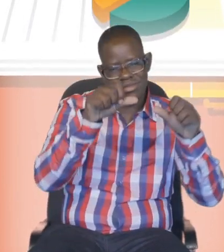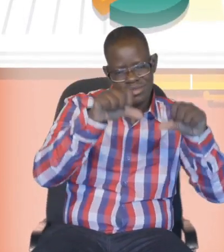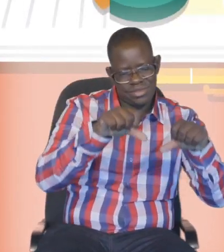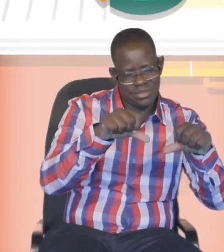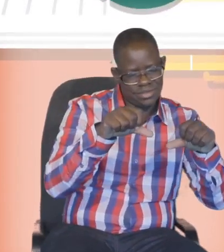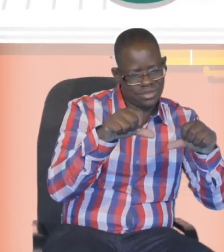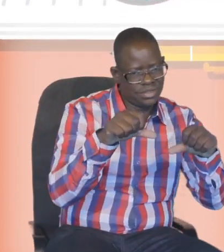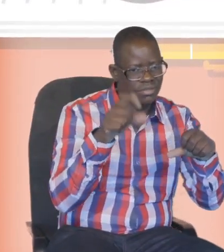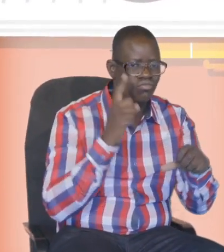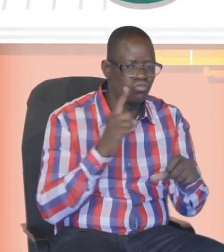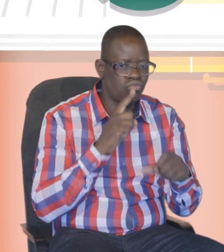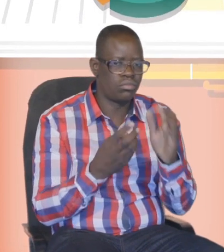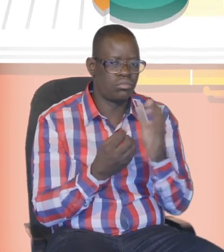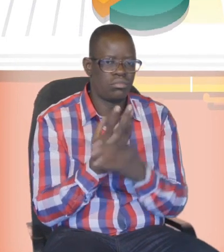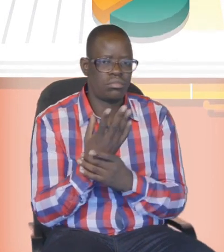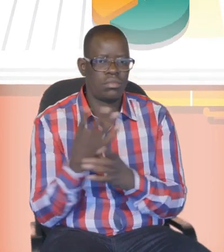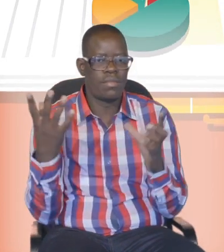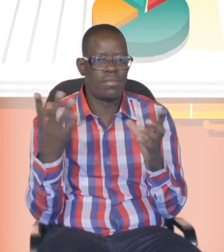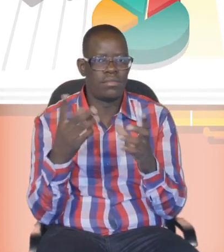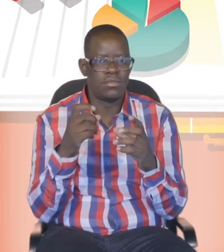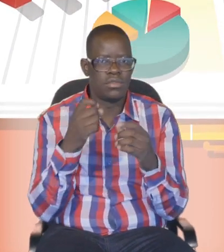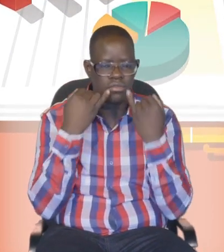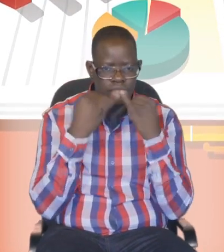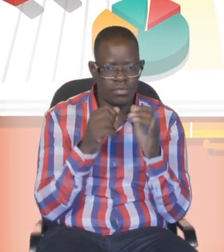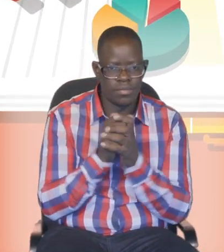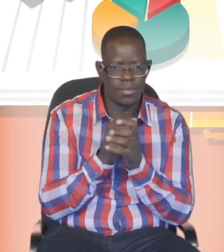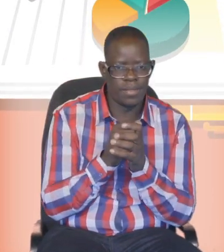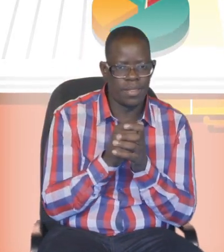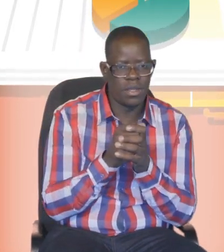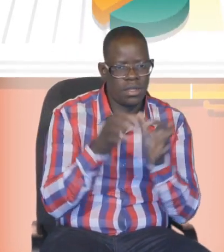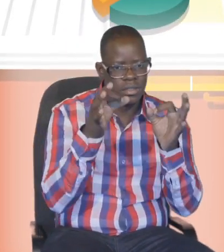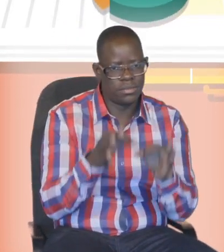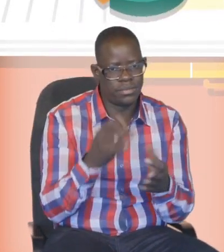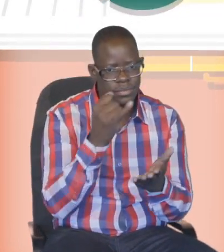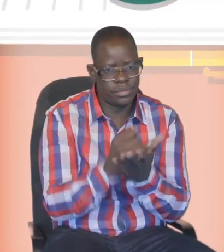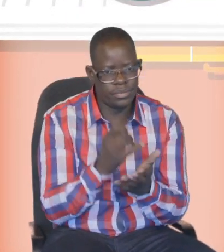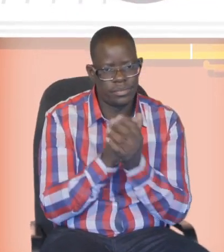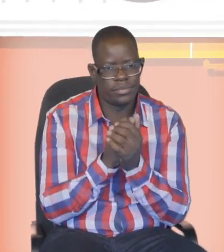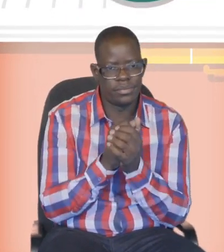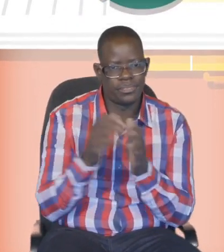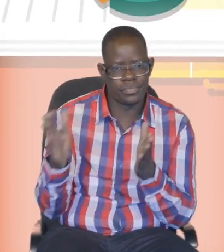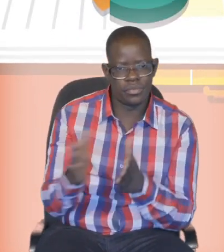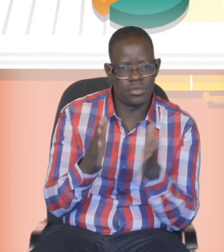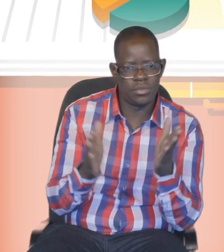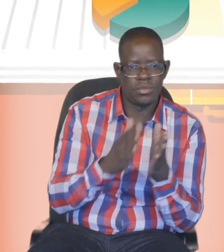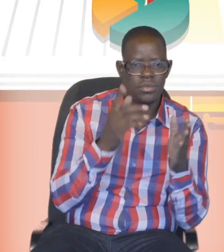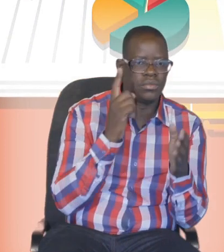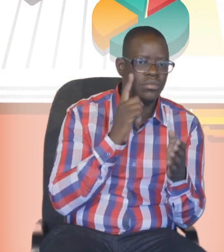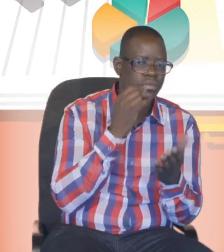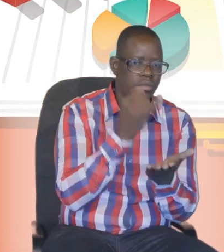up a control account, state the sources of information for debtors control accounts, prepare the debtors control